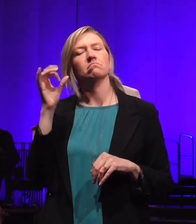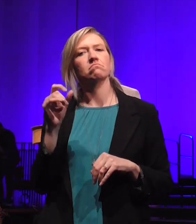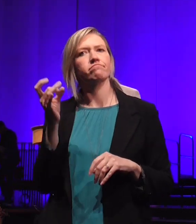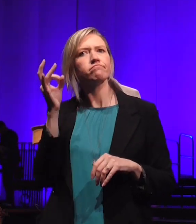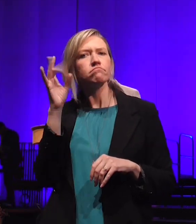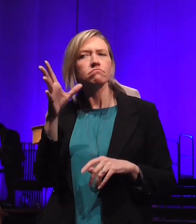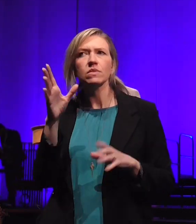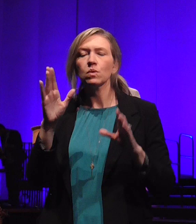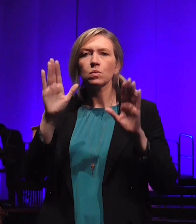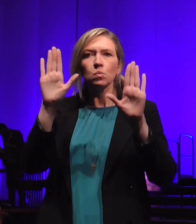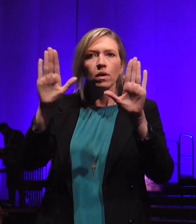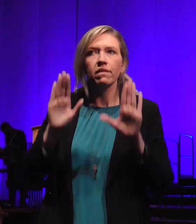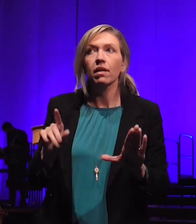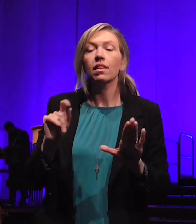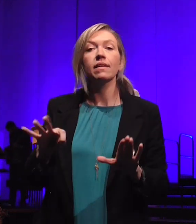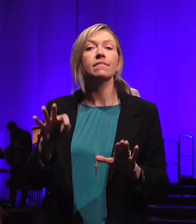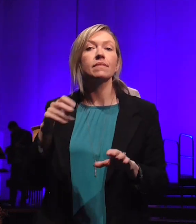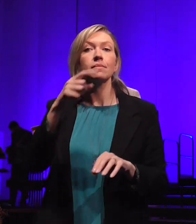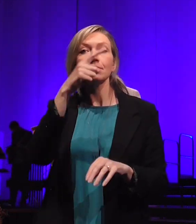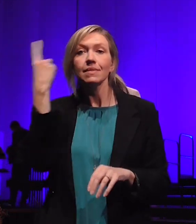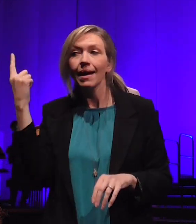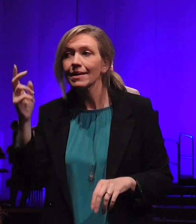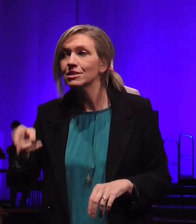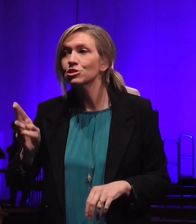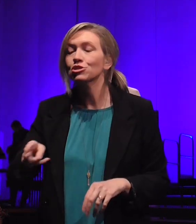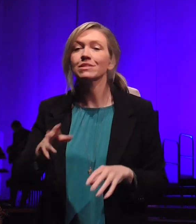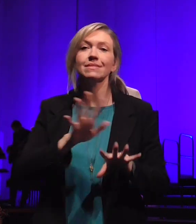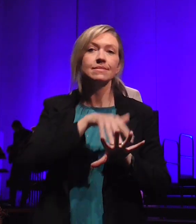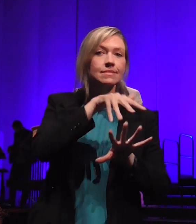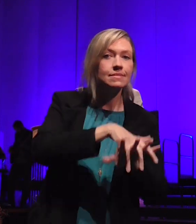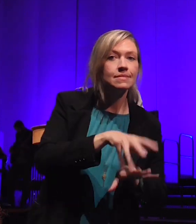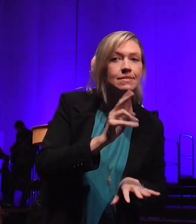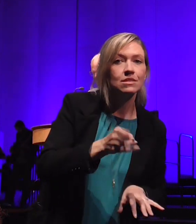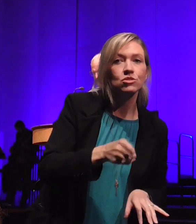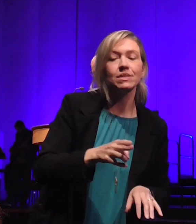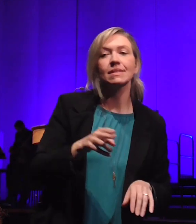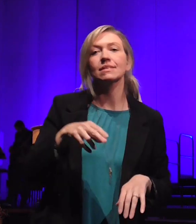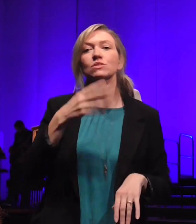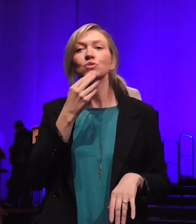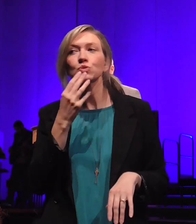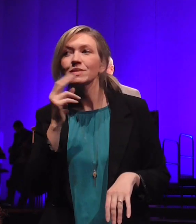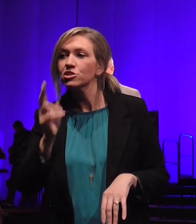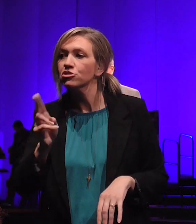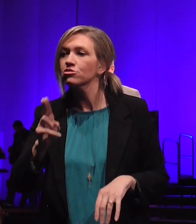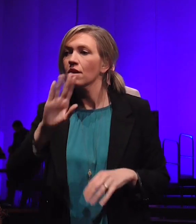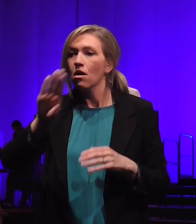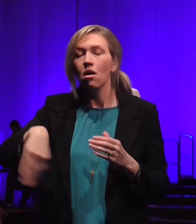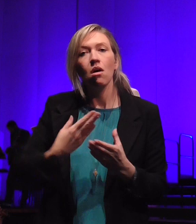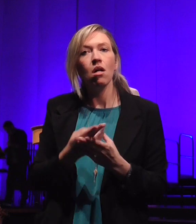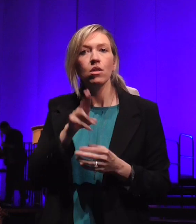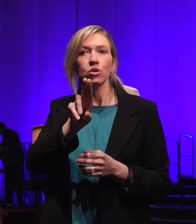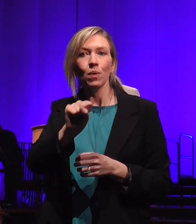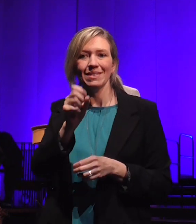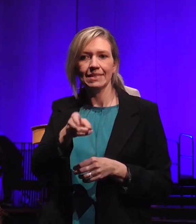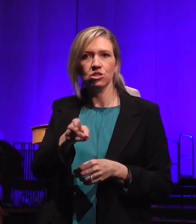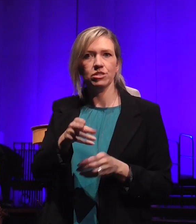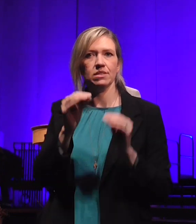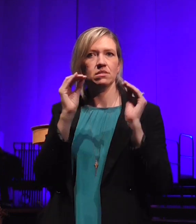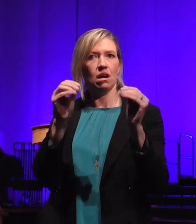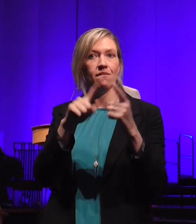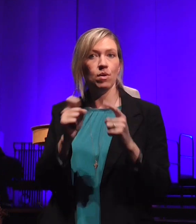Won't it be wonderful when Black history and Native American history and Jewish history and all of U.S. history is taught from one